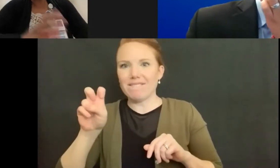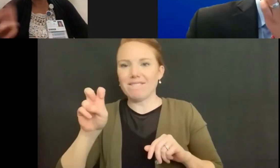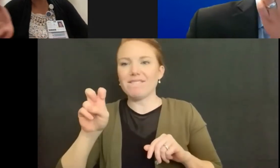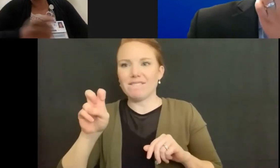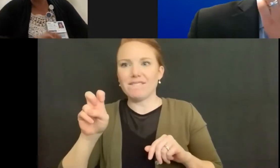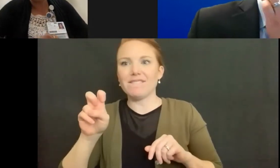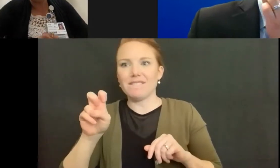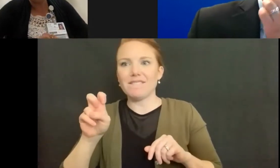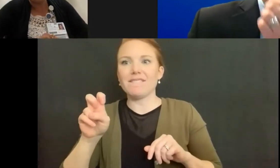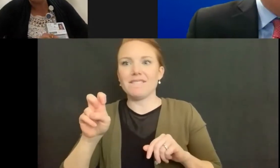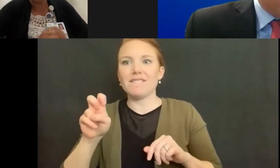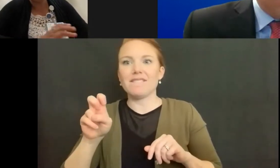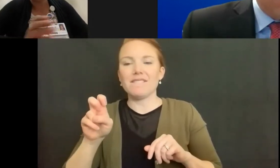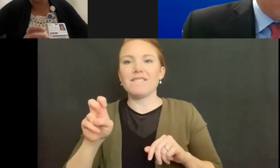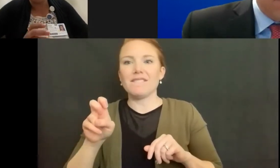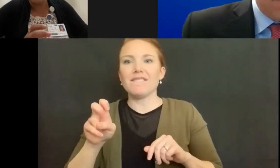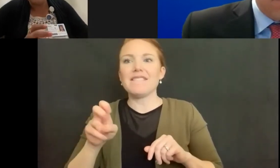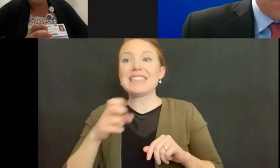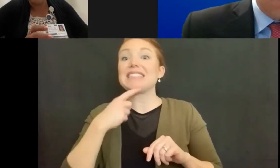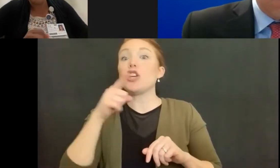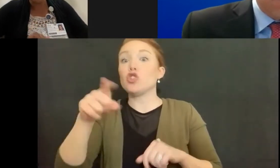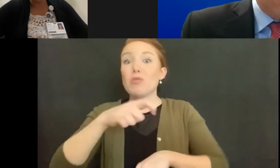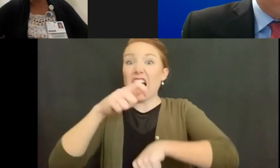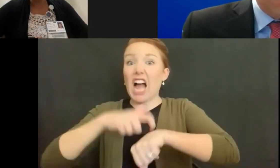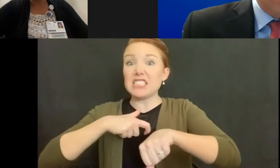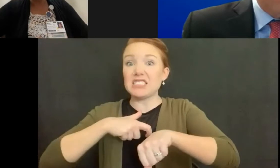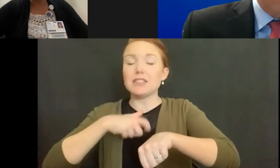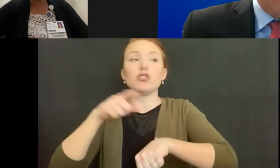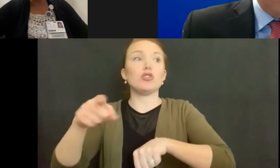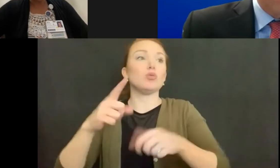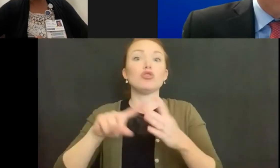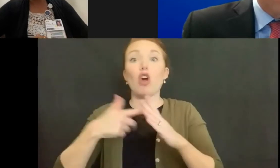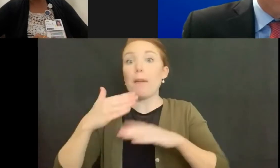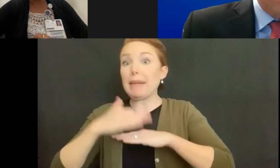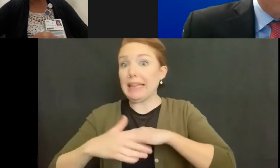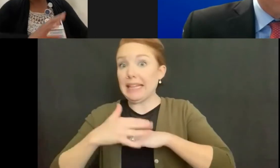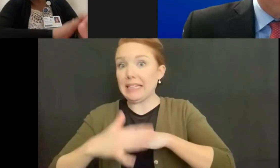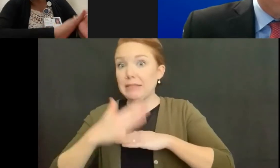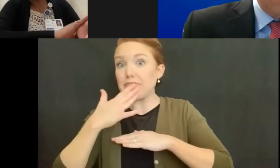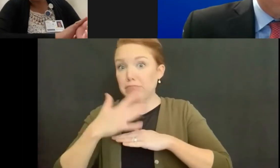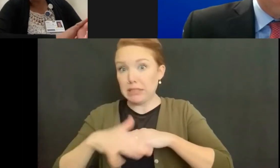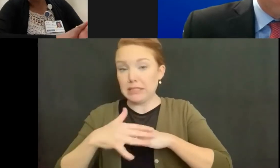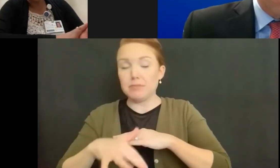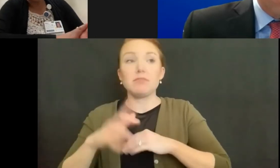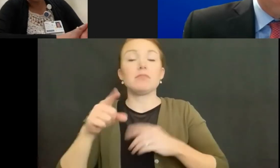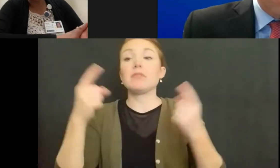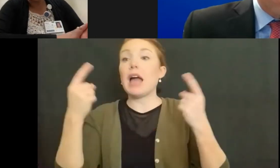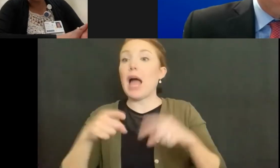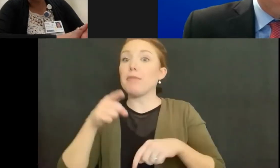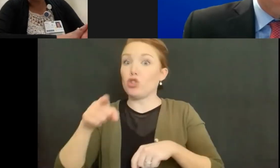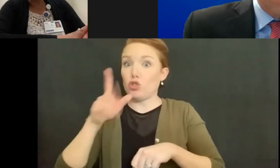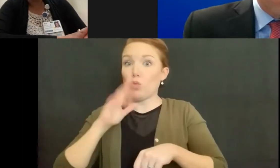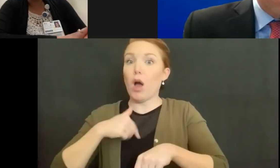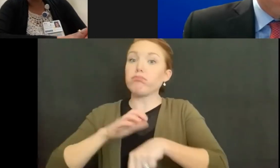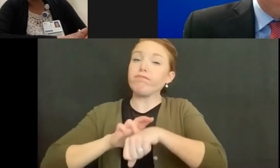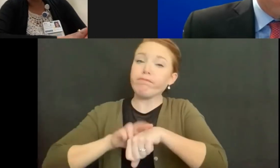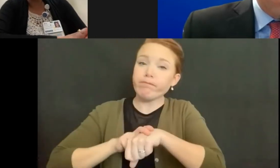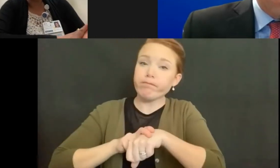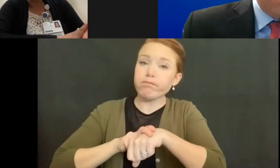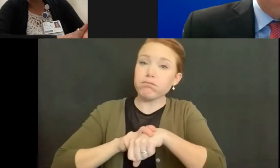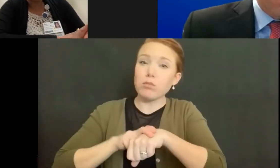When you start, let's say you get a cut and you start bleeding, right? So after you're gonna put some pressure on that cut,